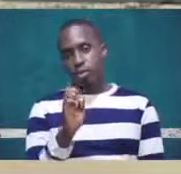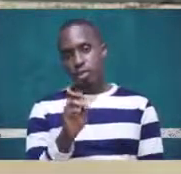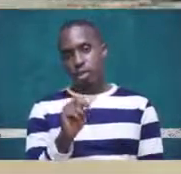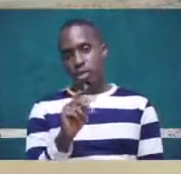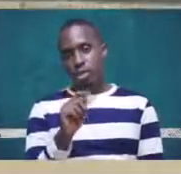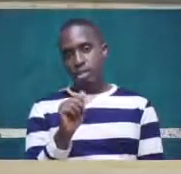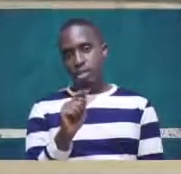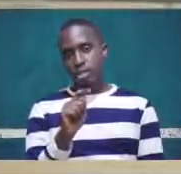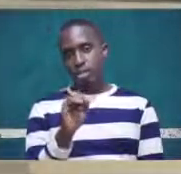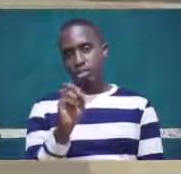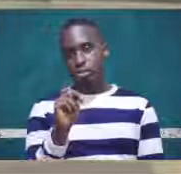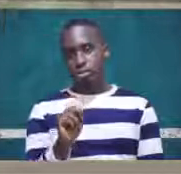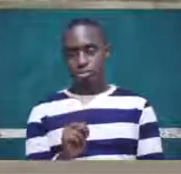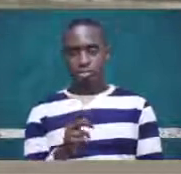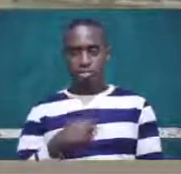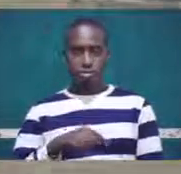goods.